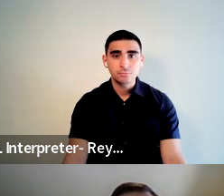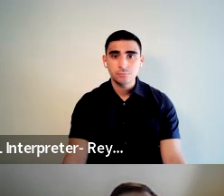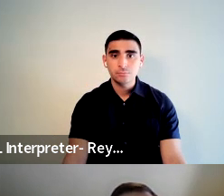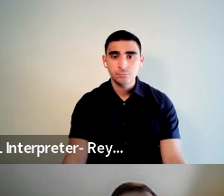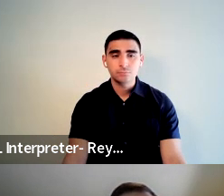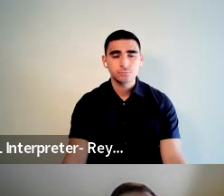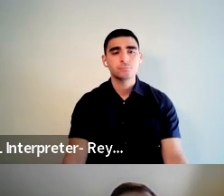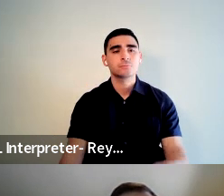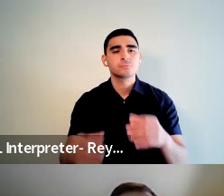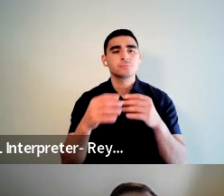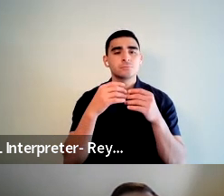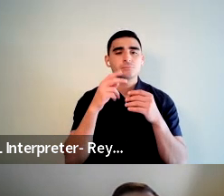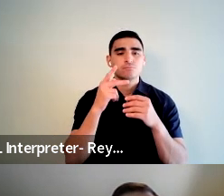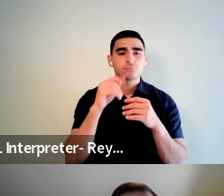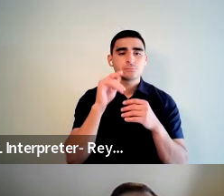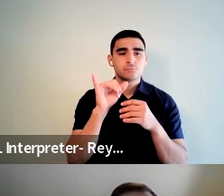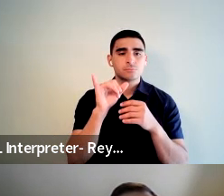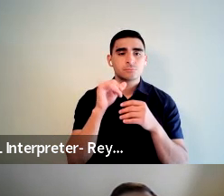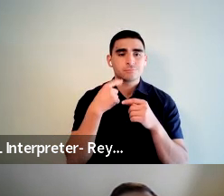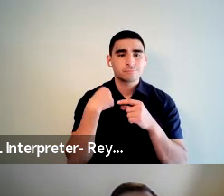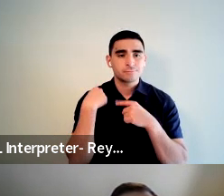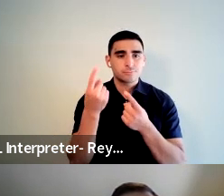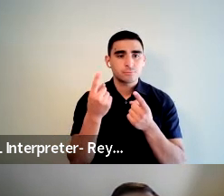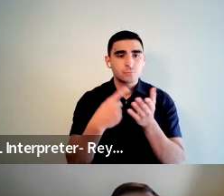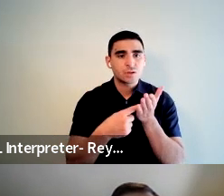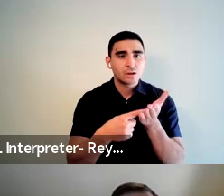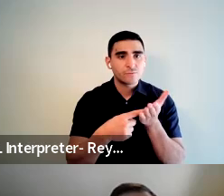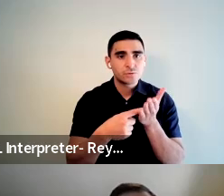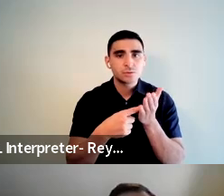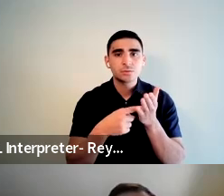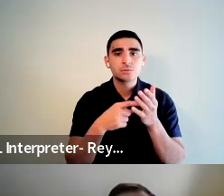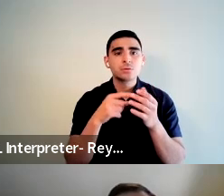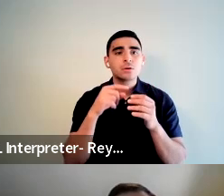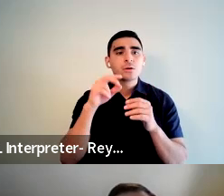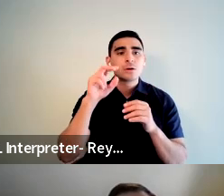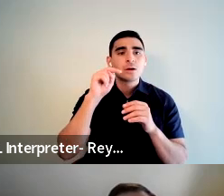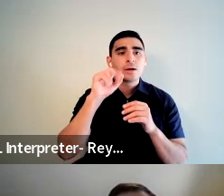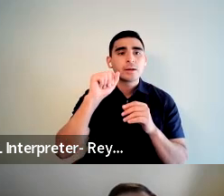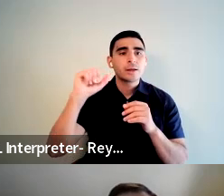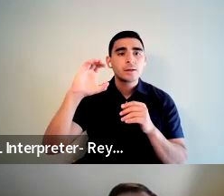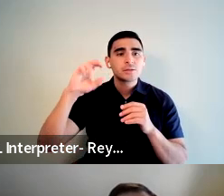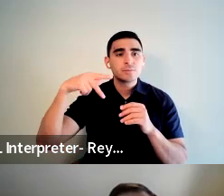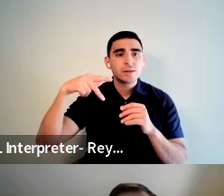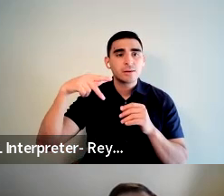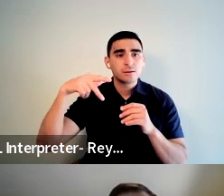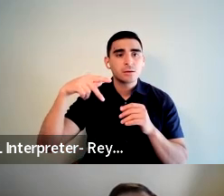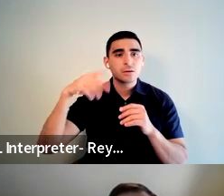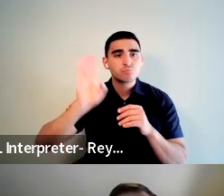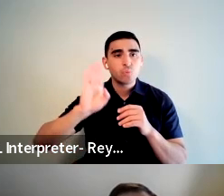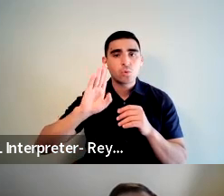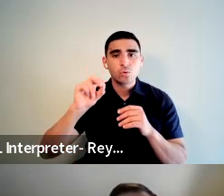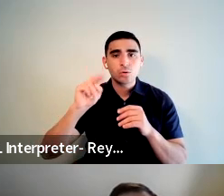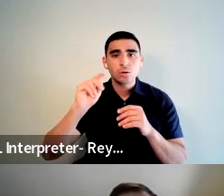I've been in conversations on this with the subcommittee of the NAACP, Boulder County NAACP,